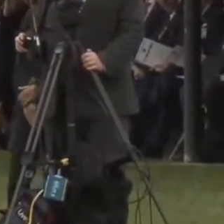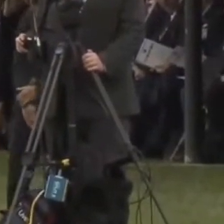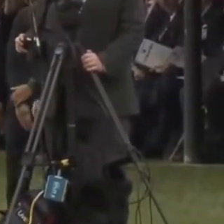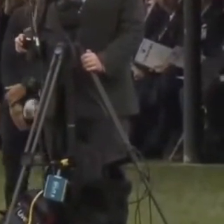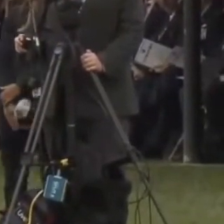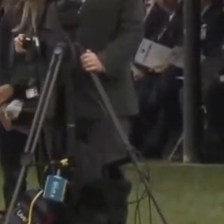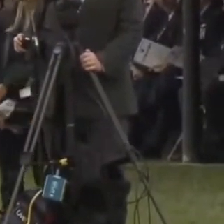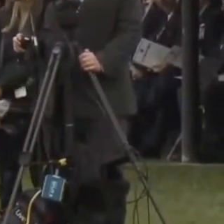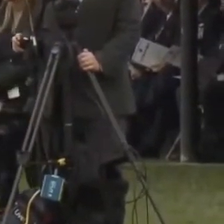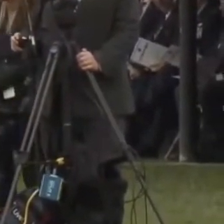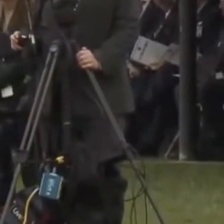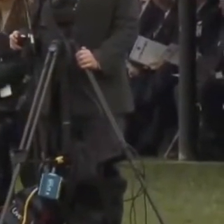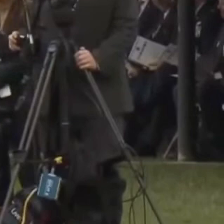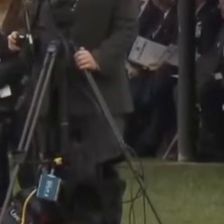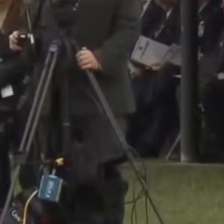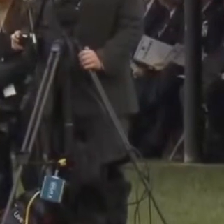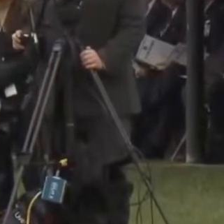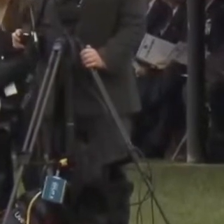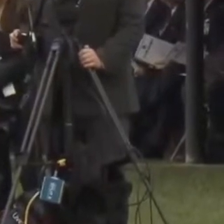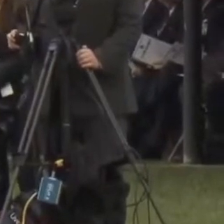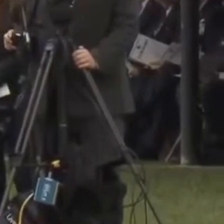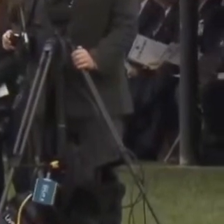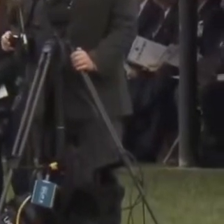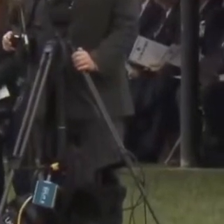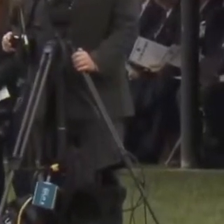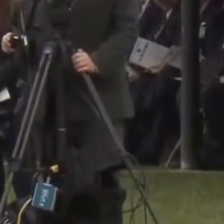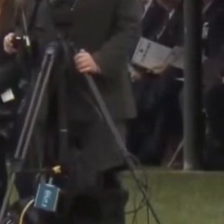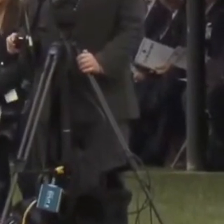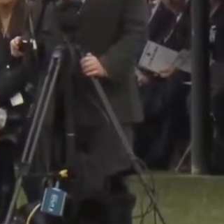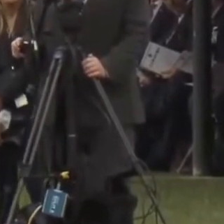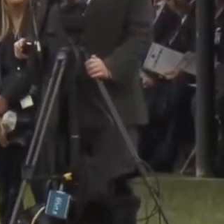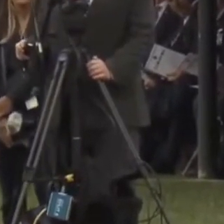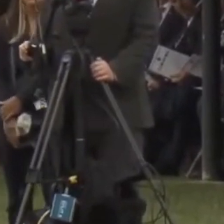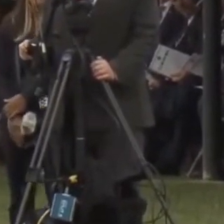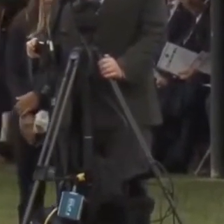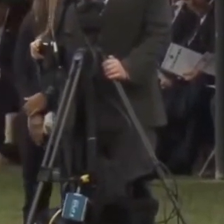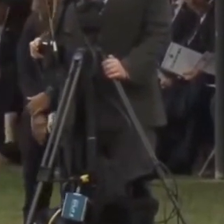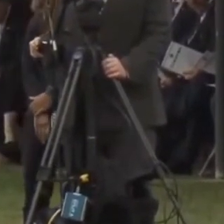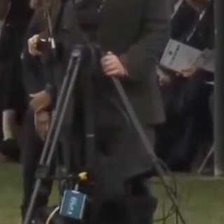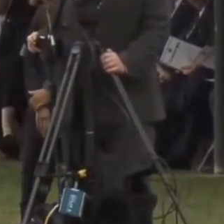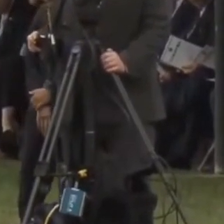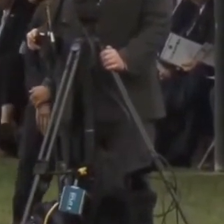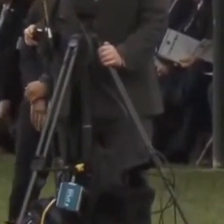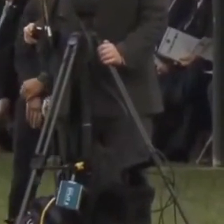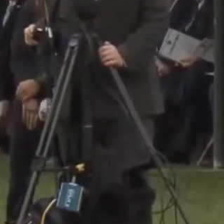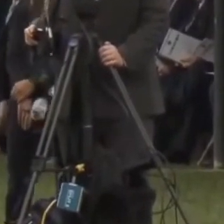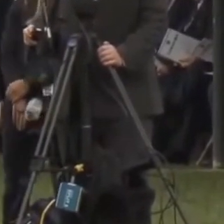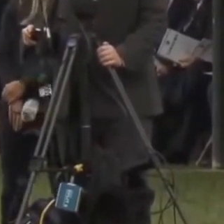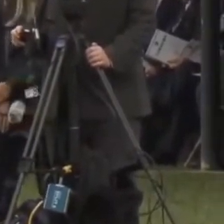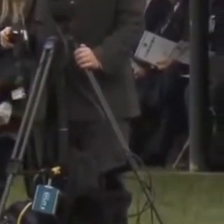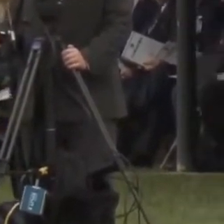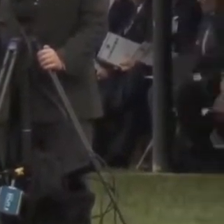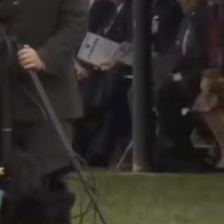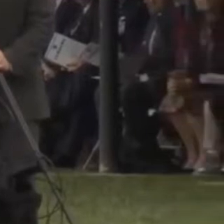relieved by those you have led for 44 years.